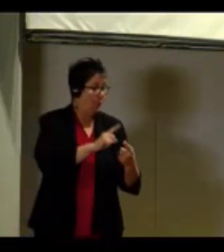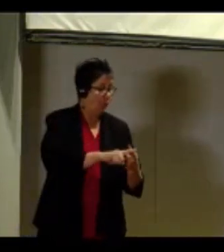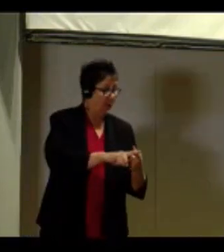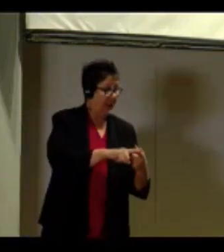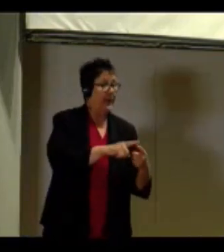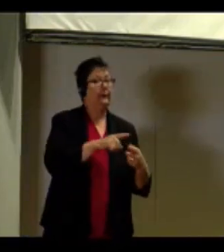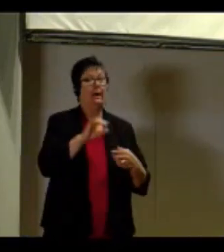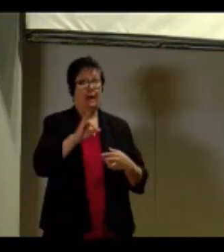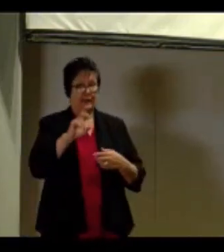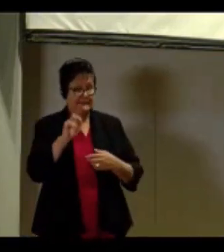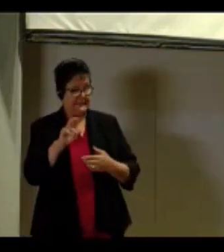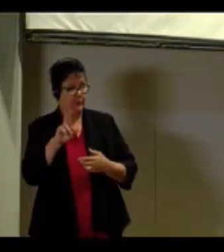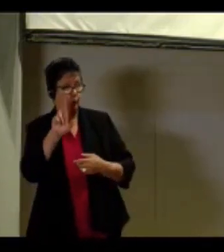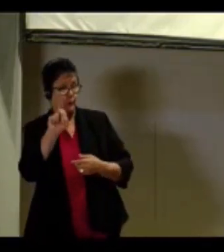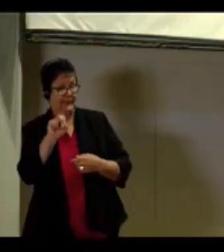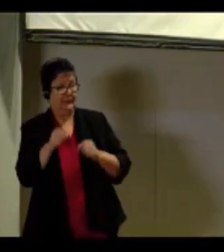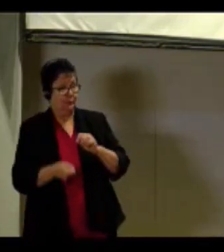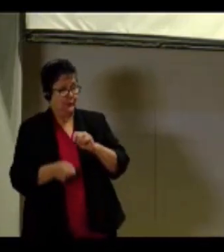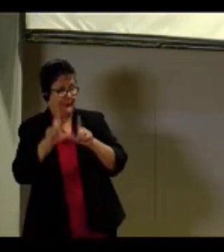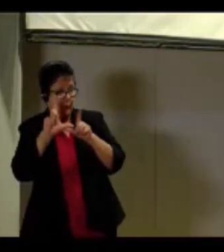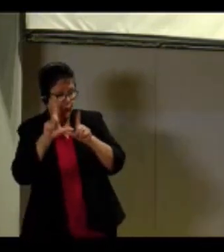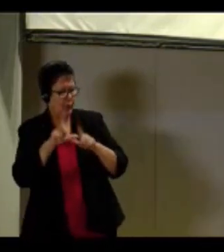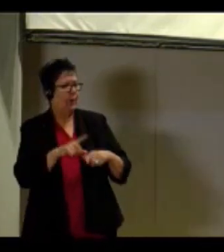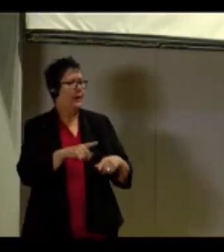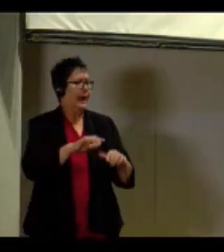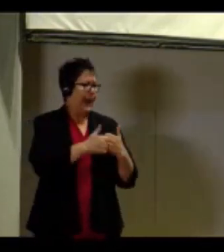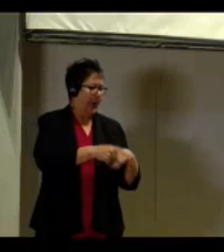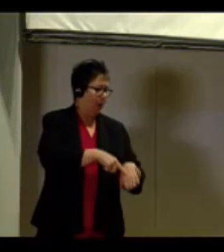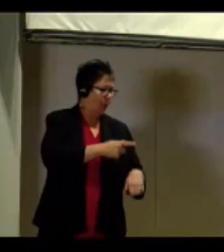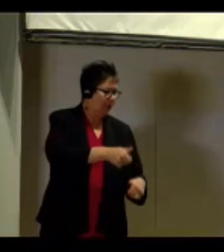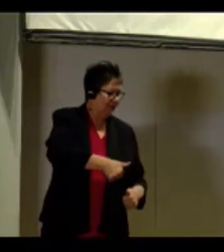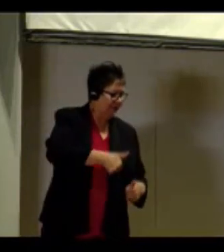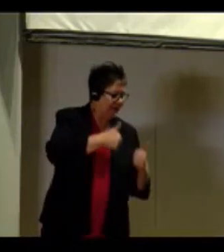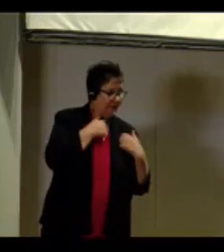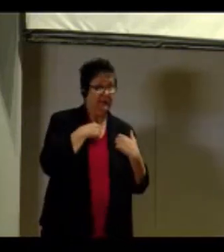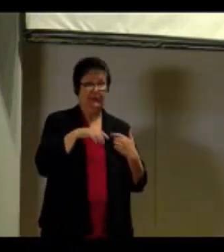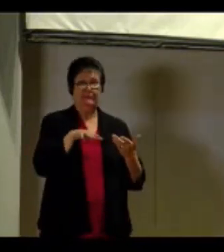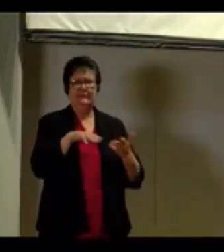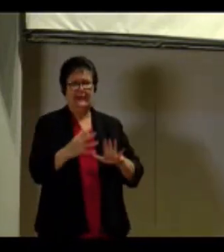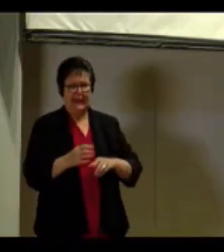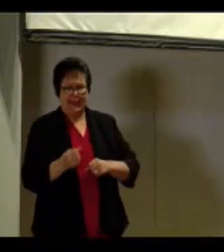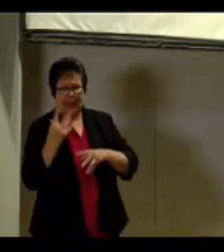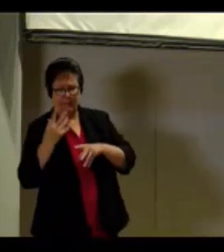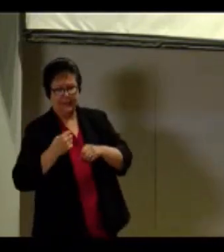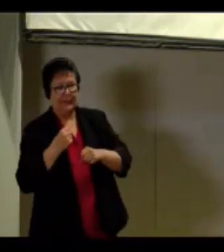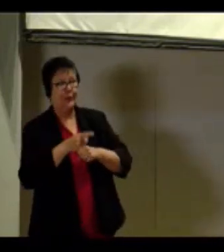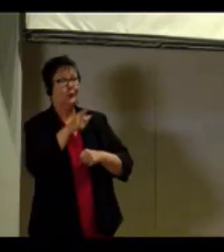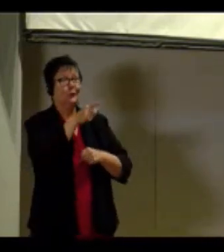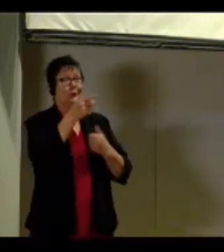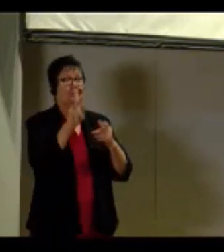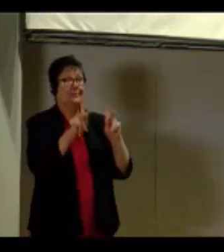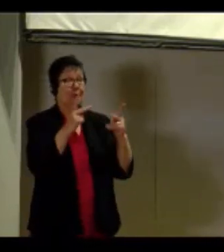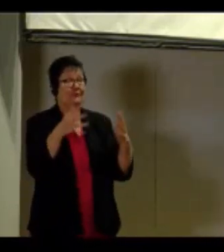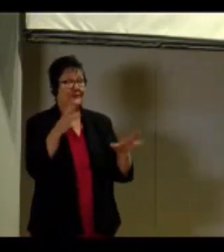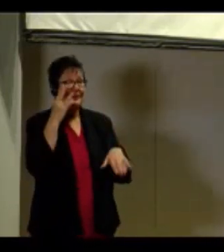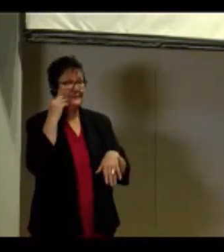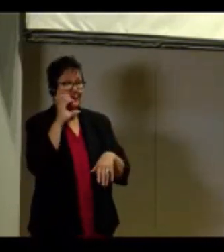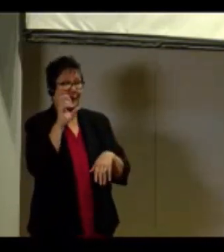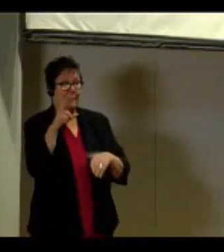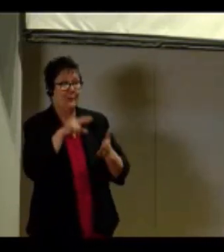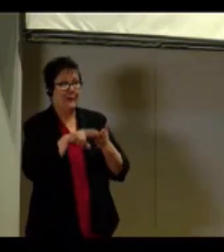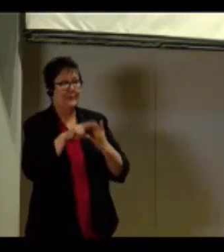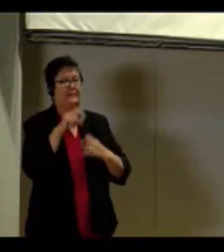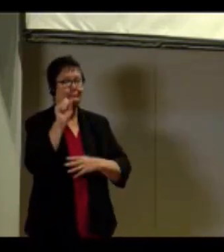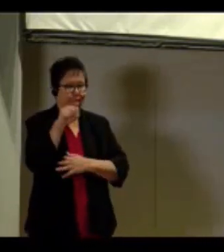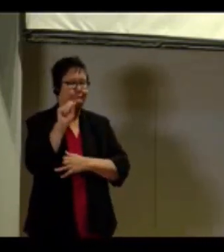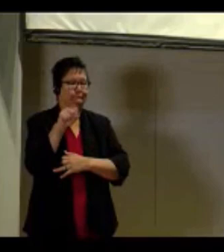many years have they been dead? I mean, if those of you who've done copyright research, you're probably nodding your head saying, yeah. But you can also